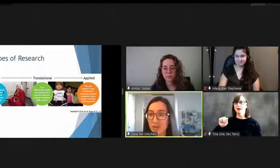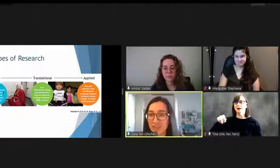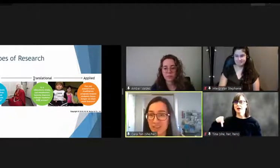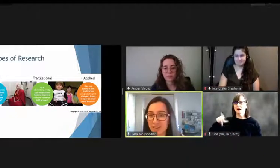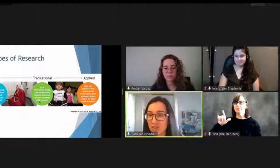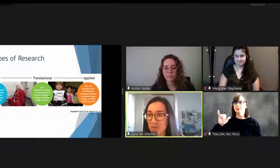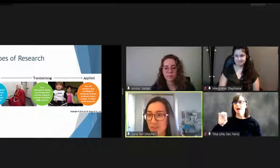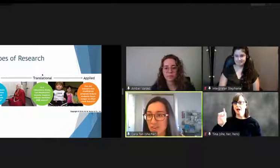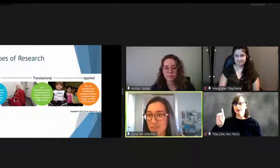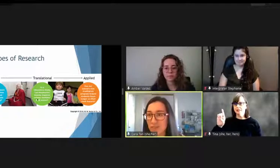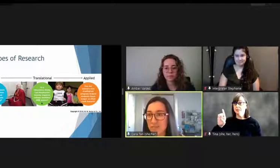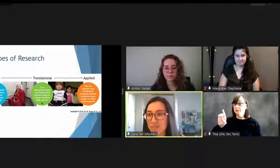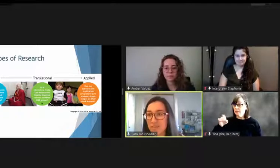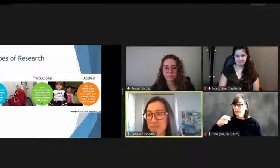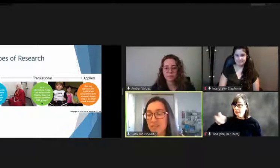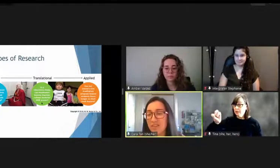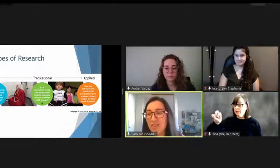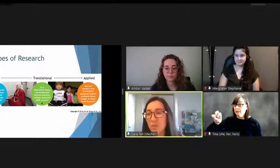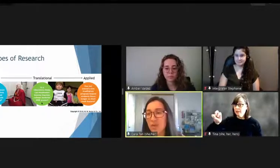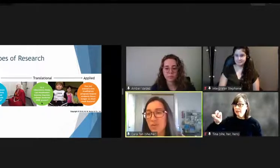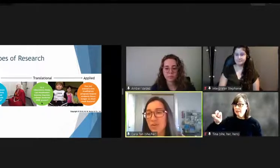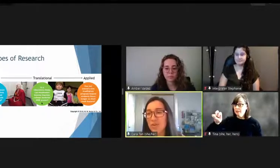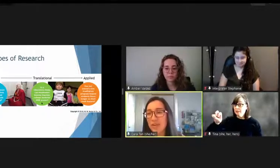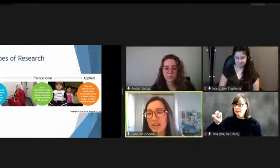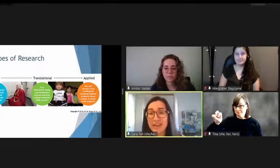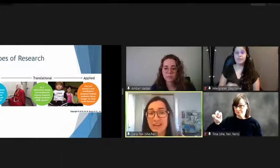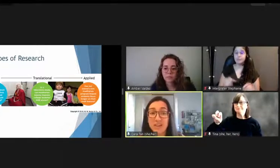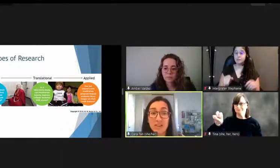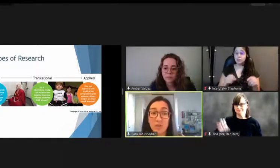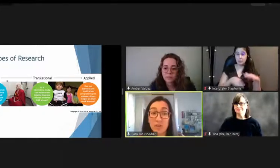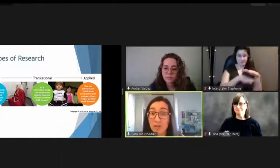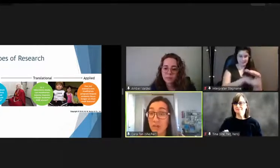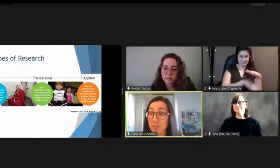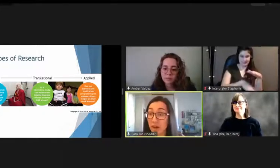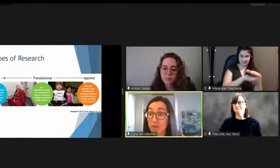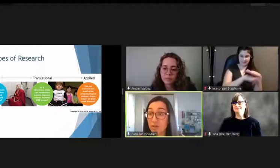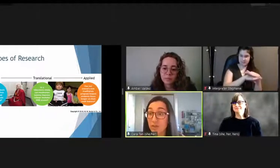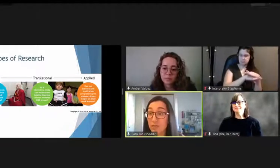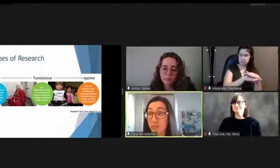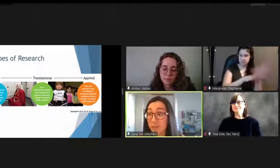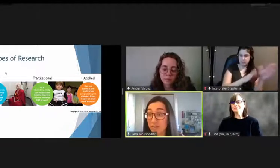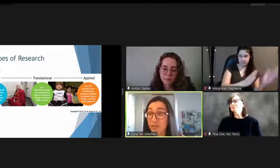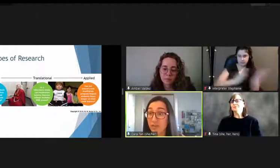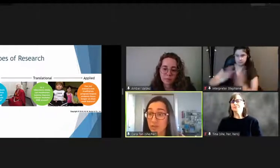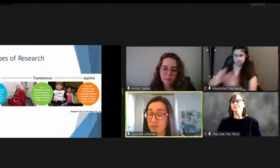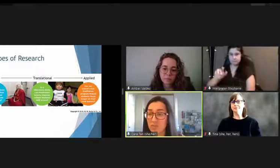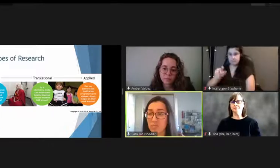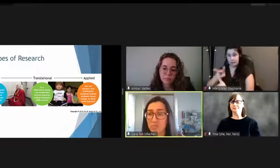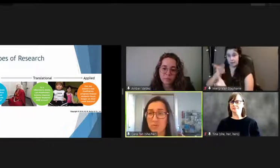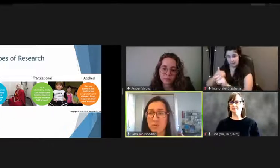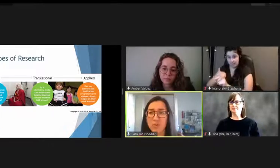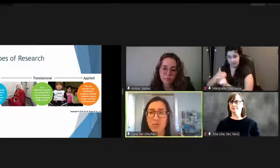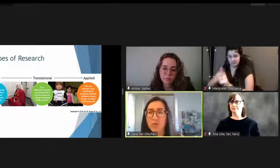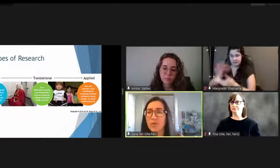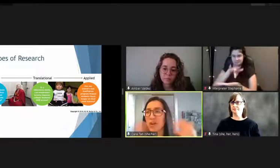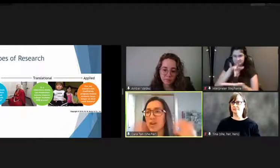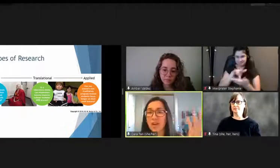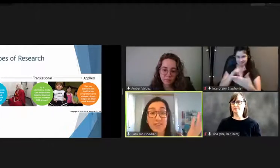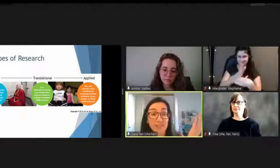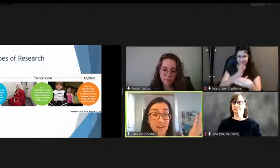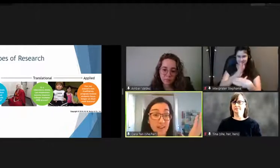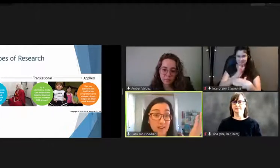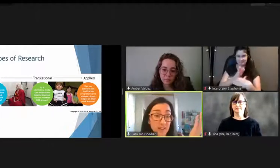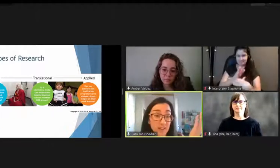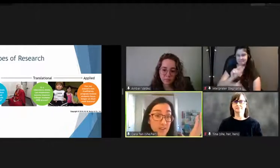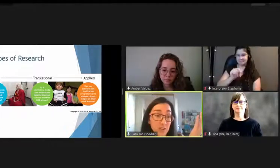call translational research. This is when we're taking an idea we learned about from basic research. So, in